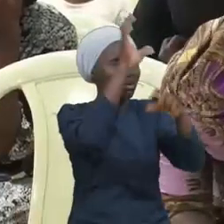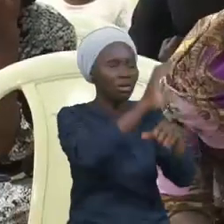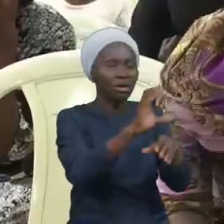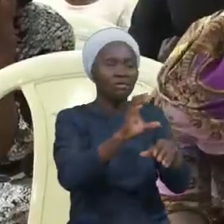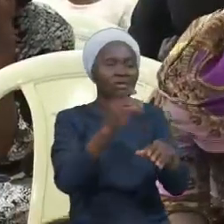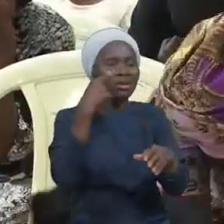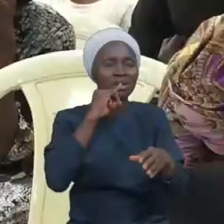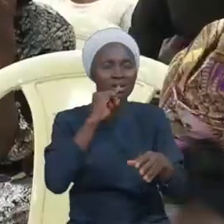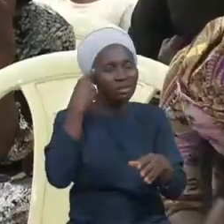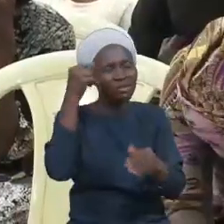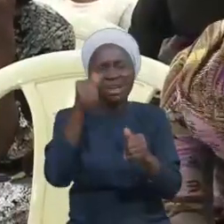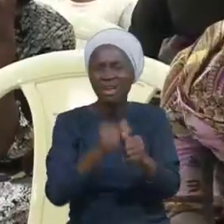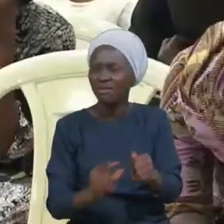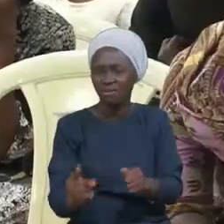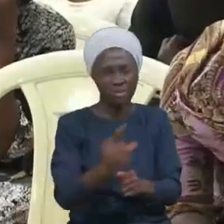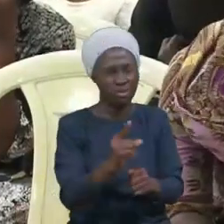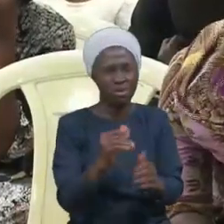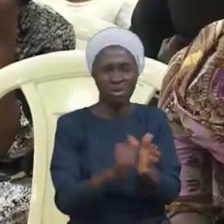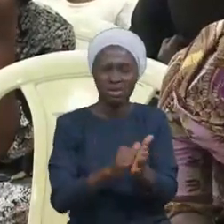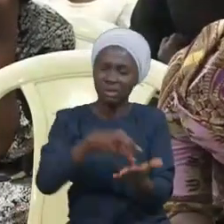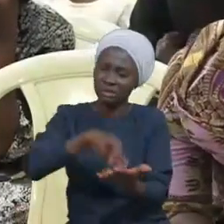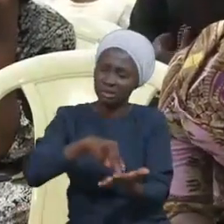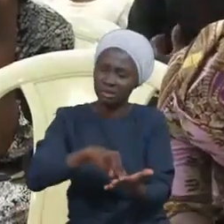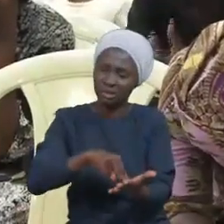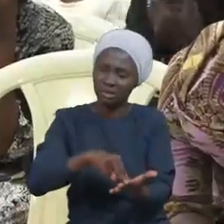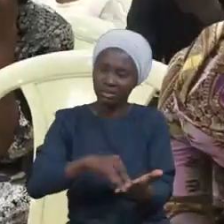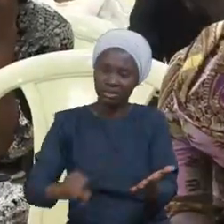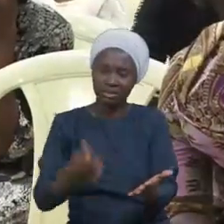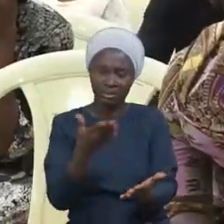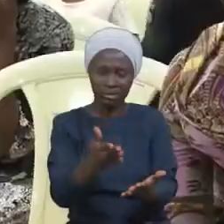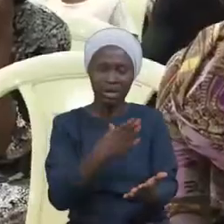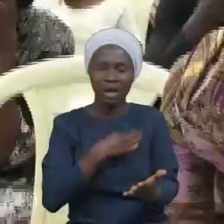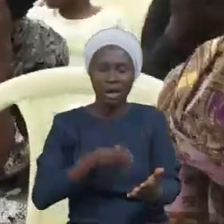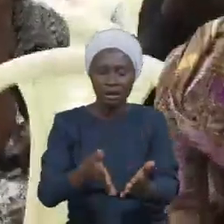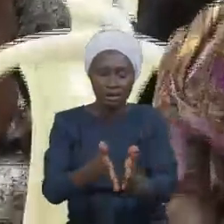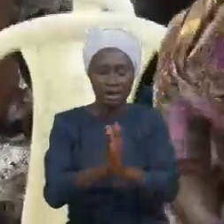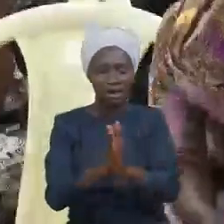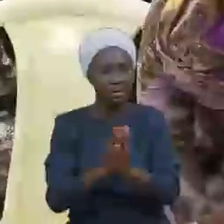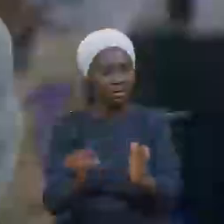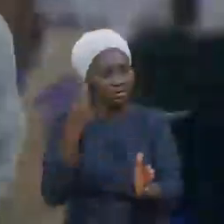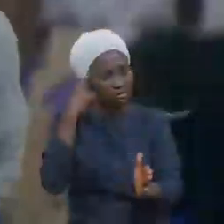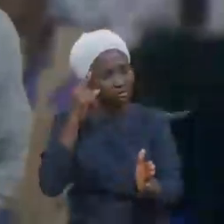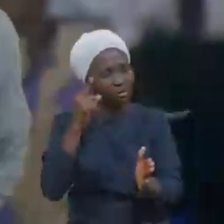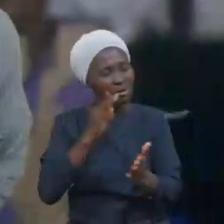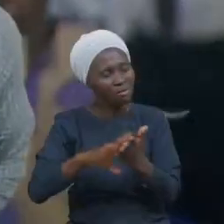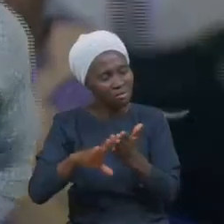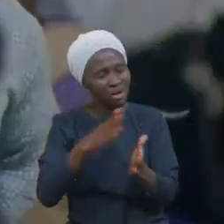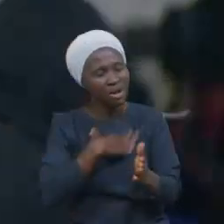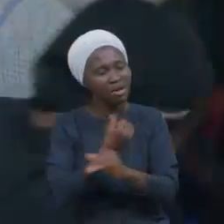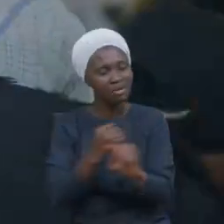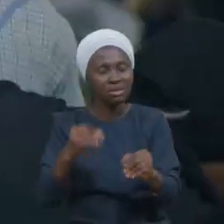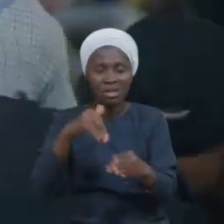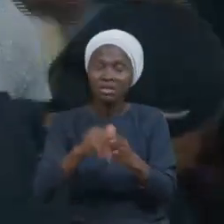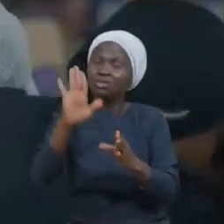standing, everyone request for forgiveness and salvation. In your mercy, in your love, in your